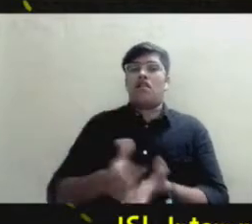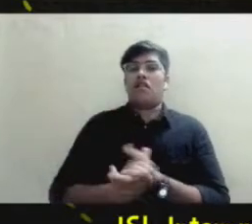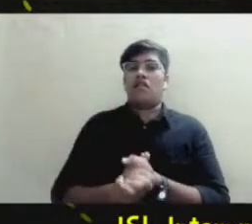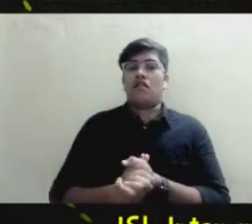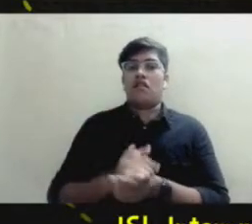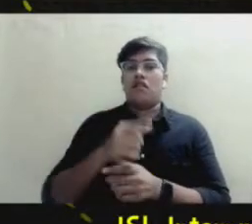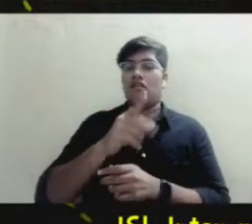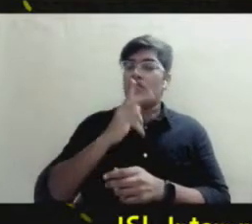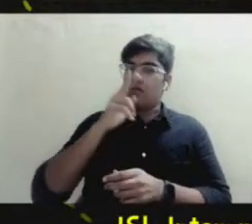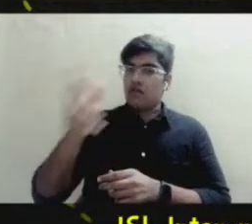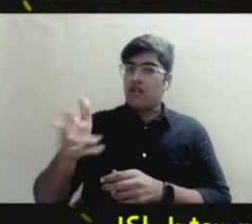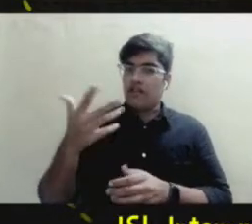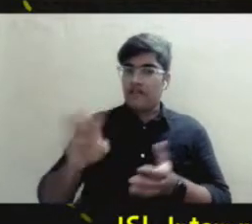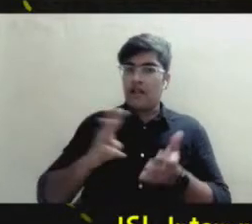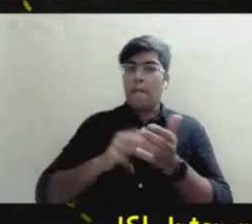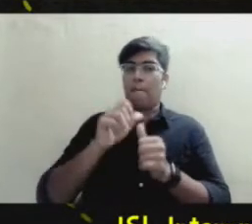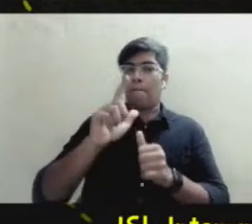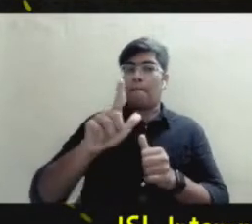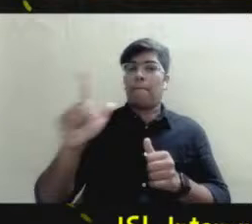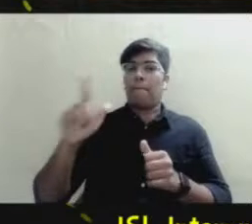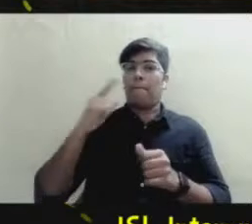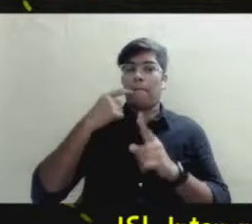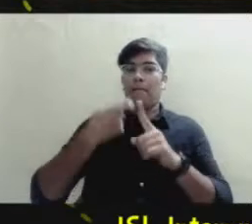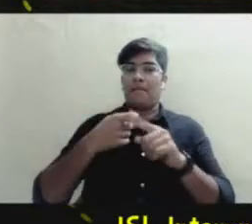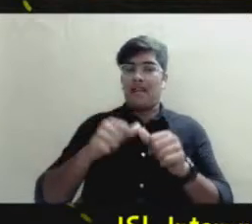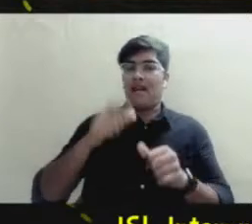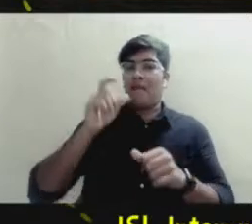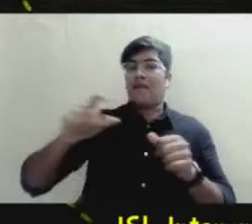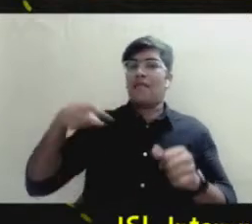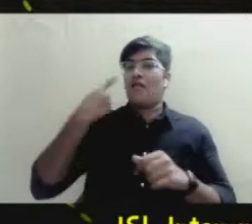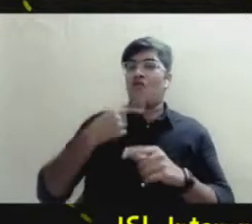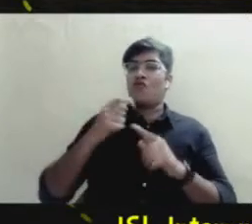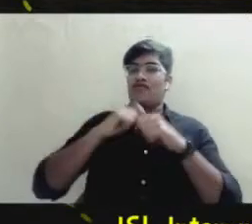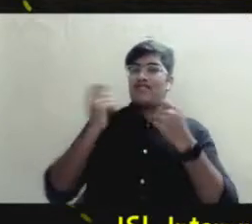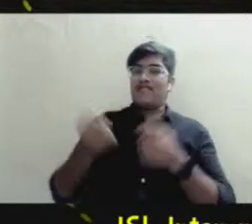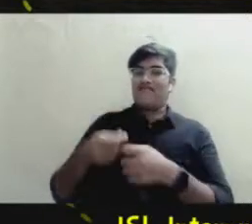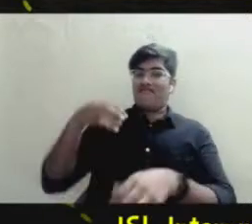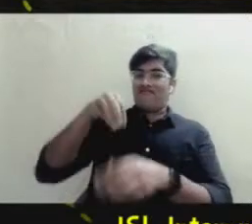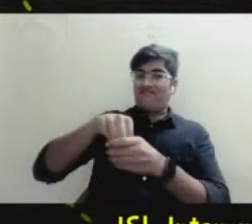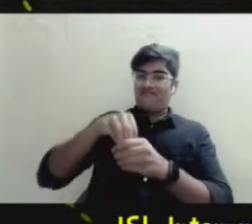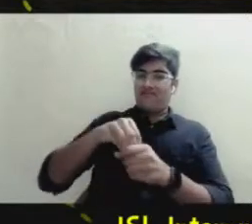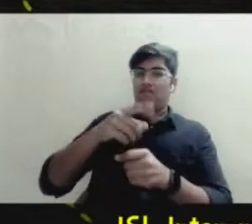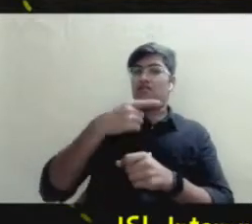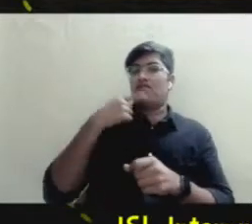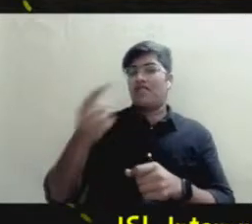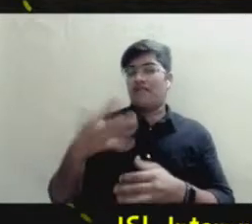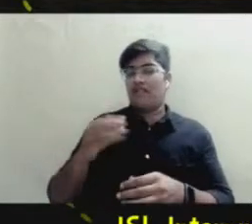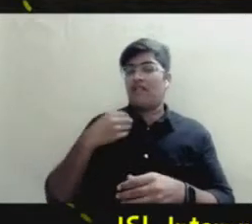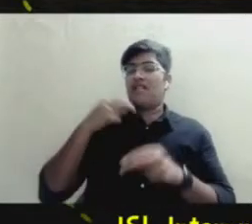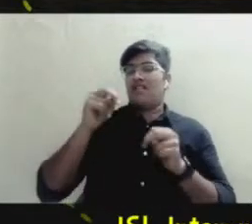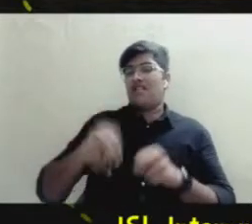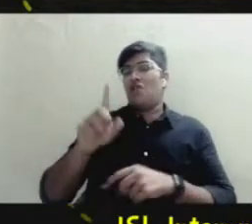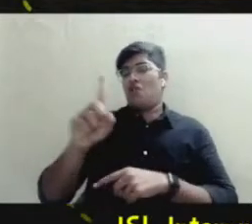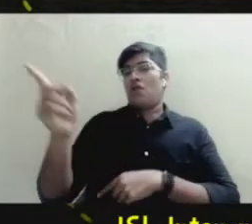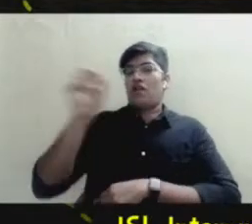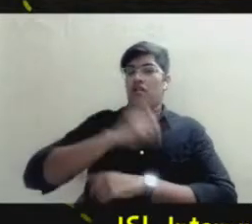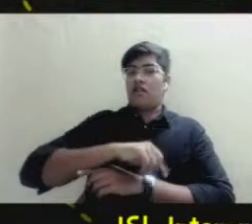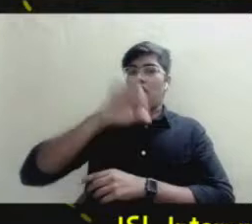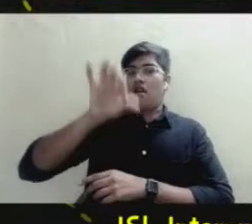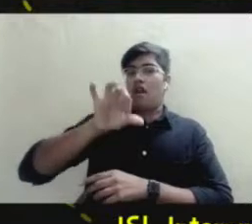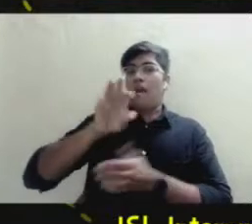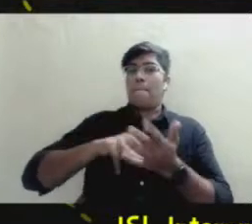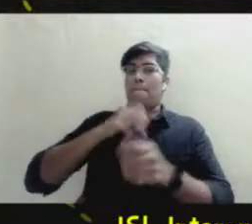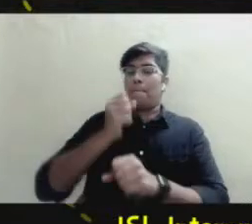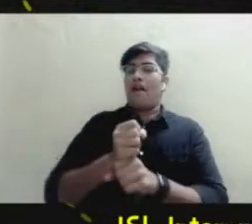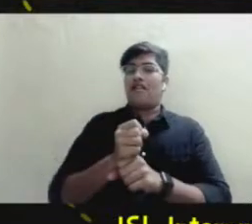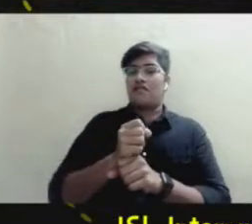told Mallika, Shantanu, Moitra, everybody involved in the project, that I need a day off on the 9th of